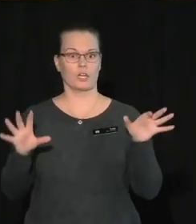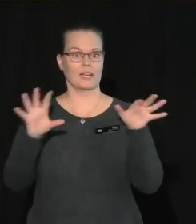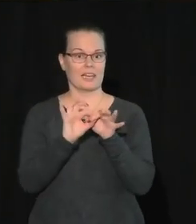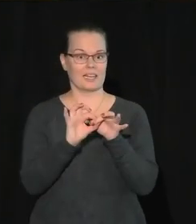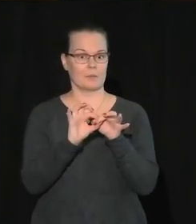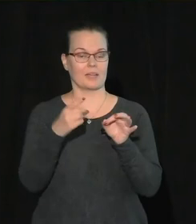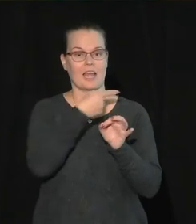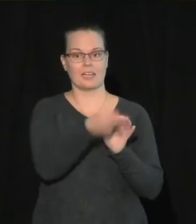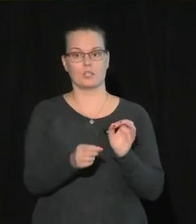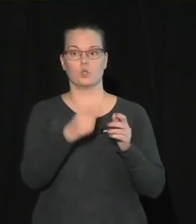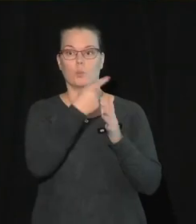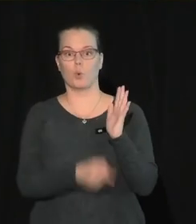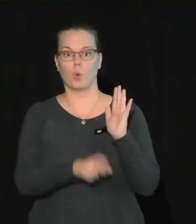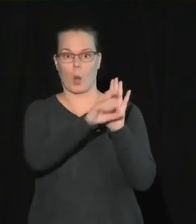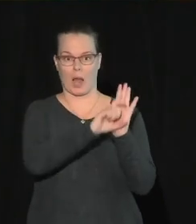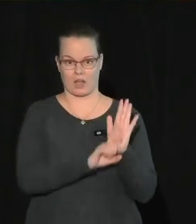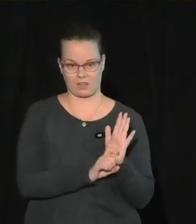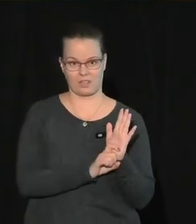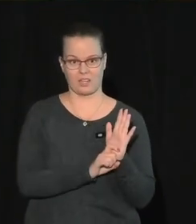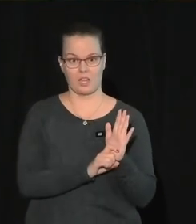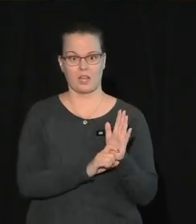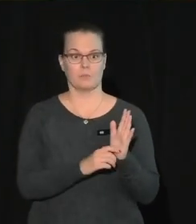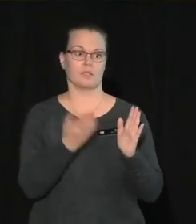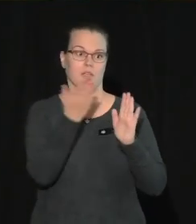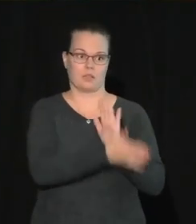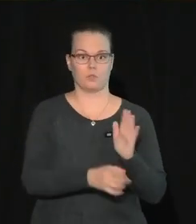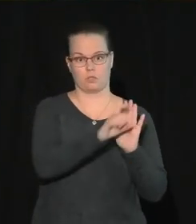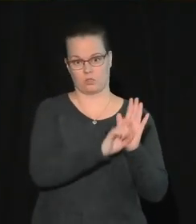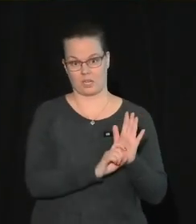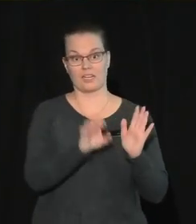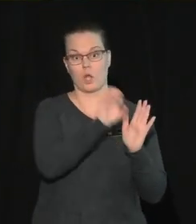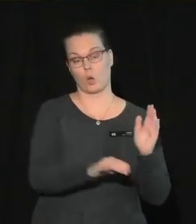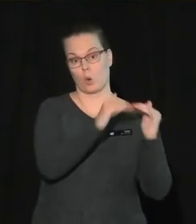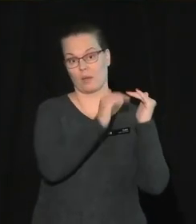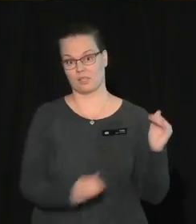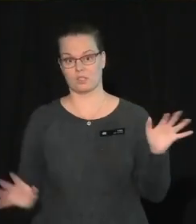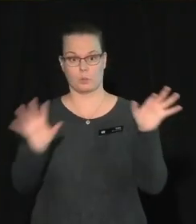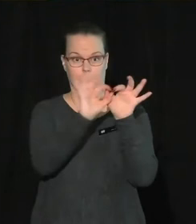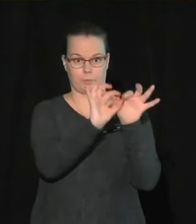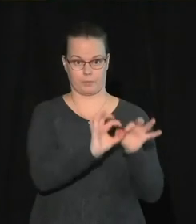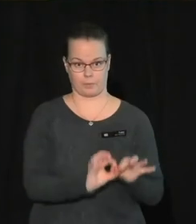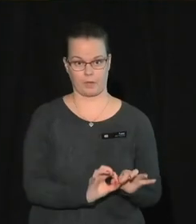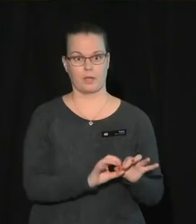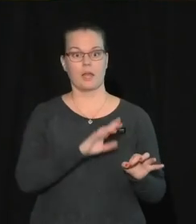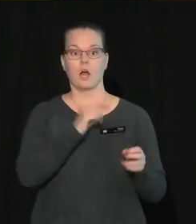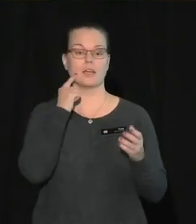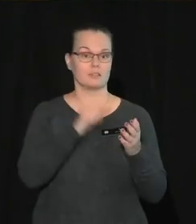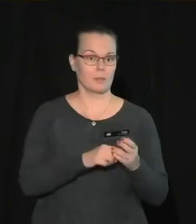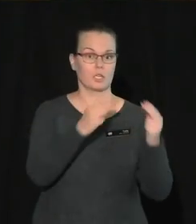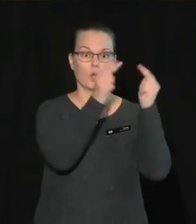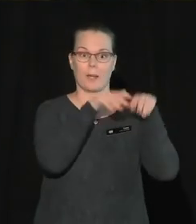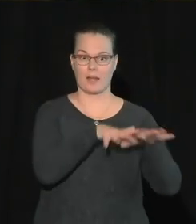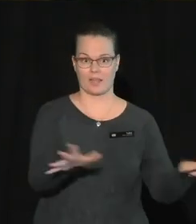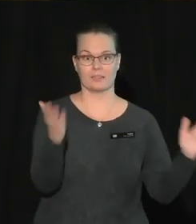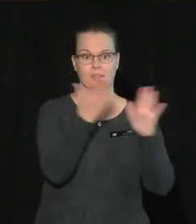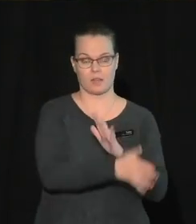other accessibility legislation done at European level. We have web accessibility legislation